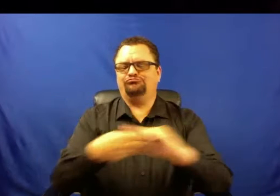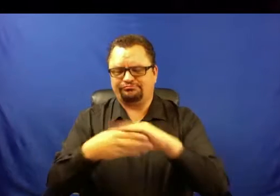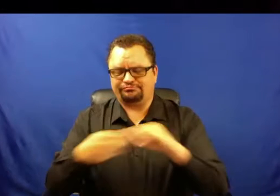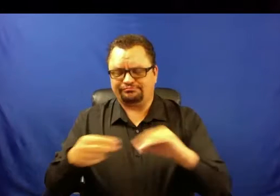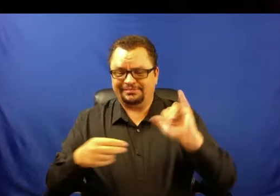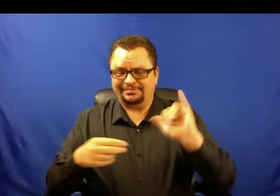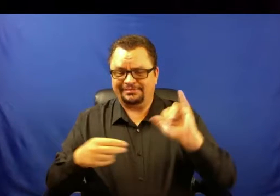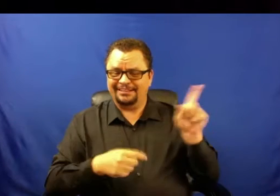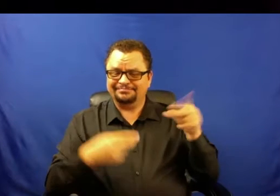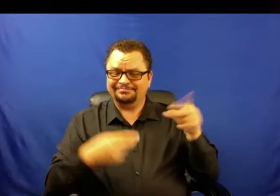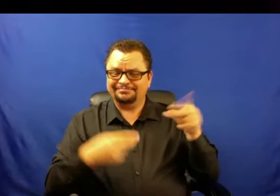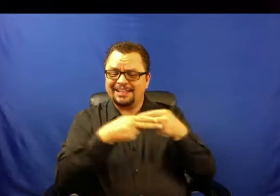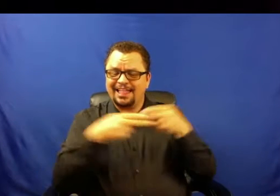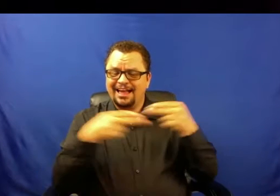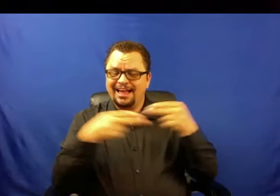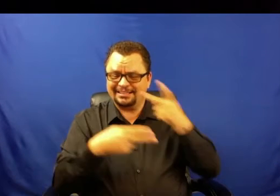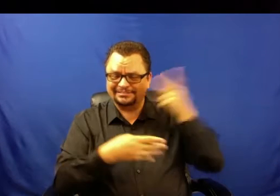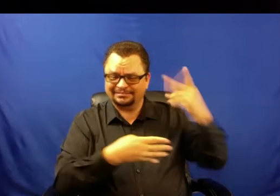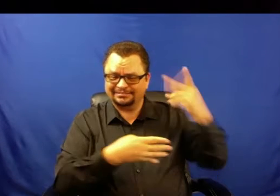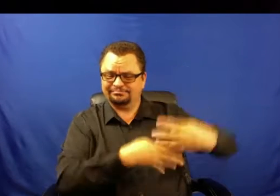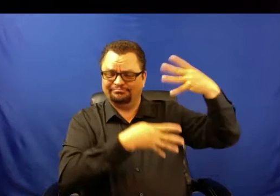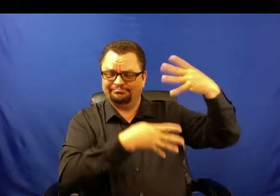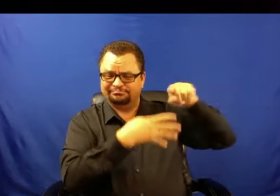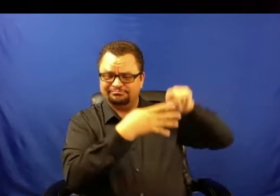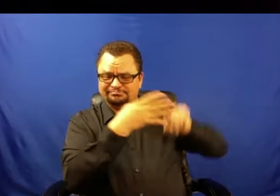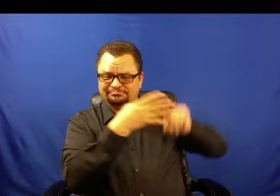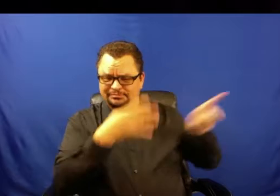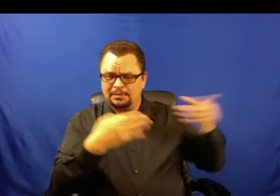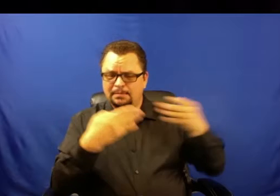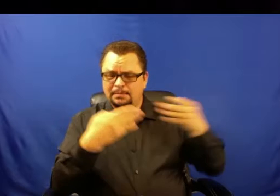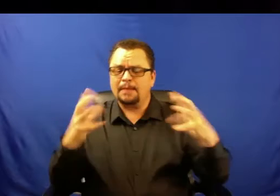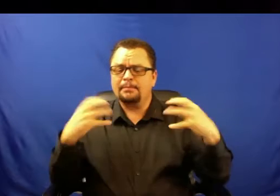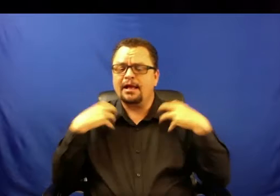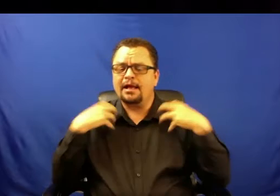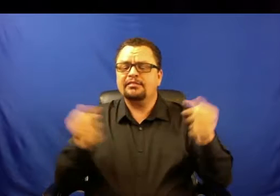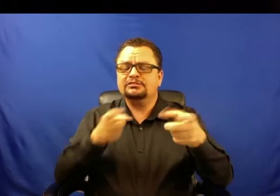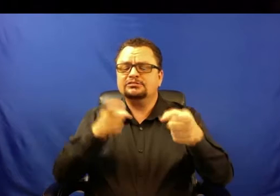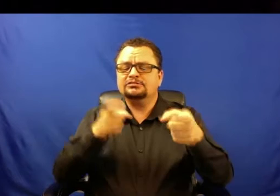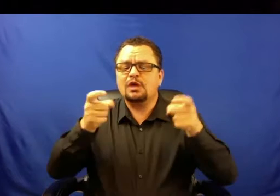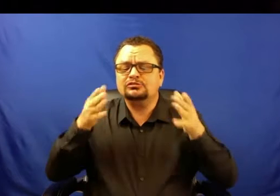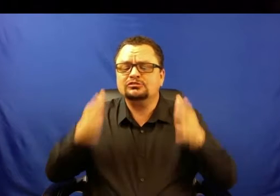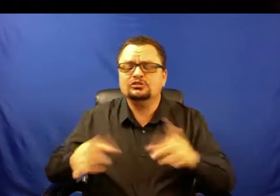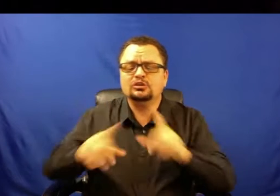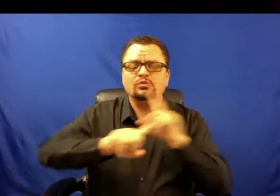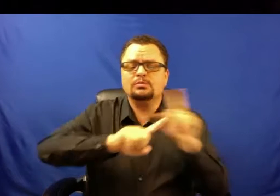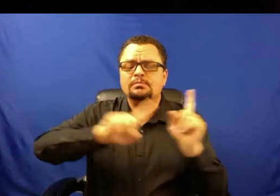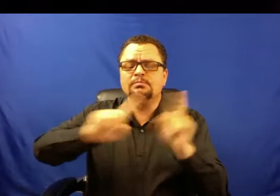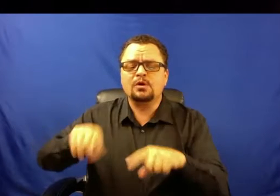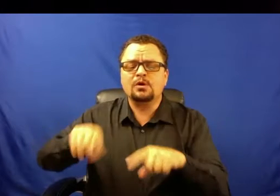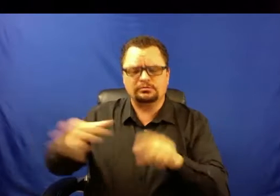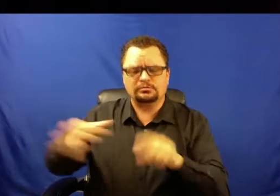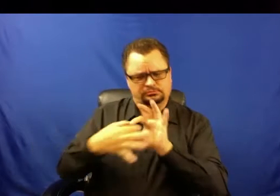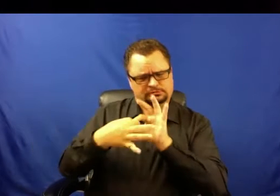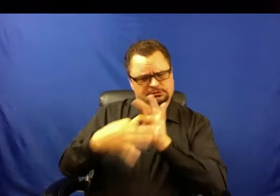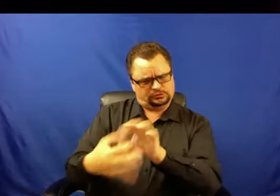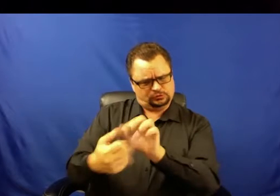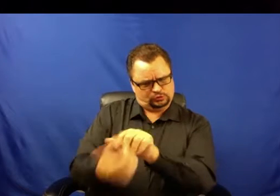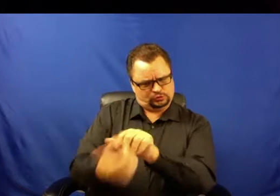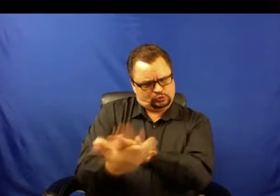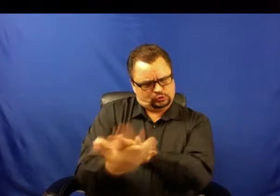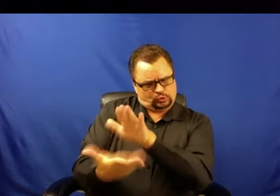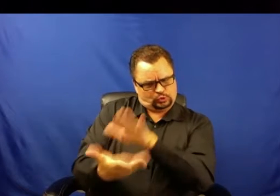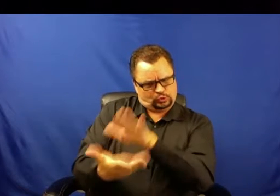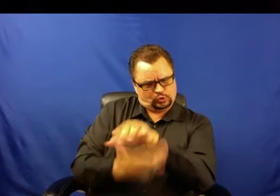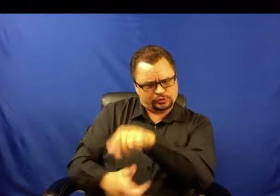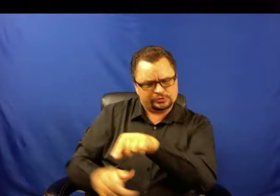going to be about schools and children and preventive measures. And so I really I know